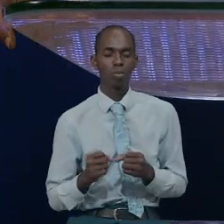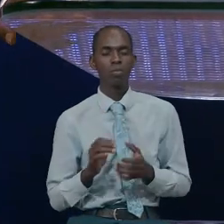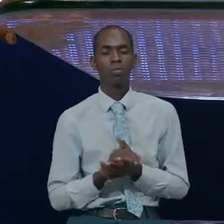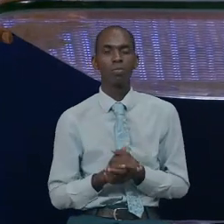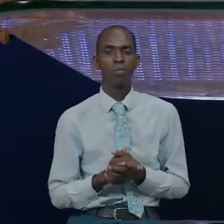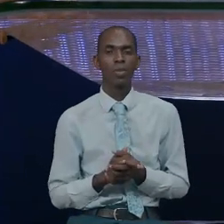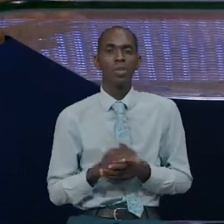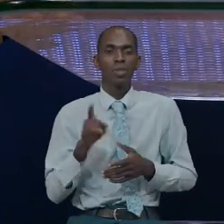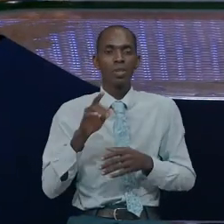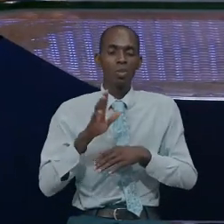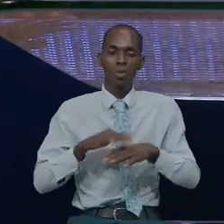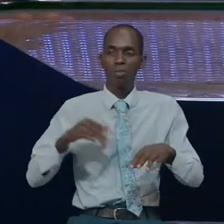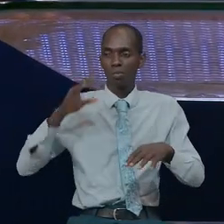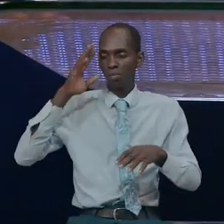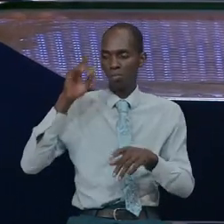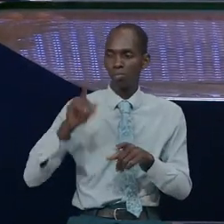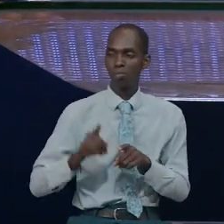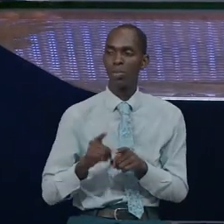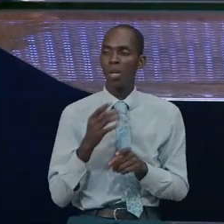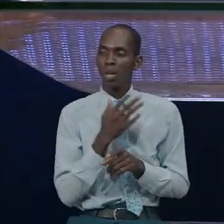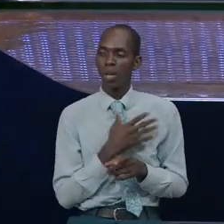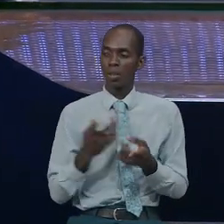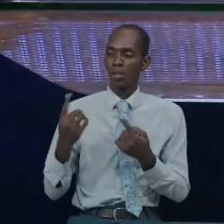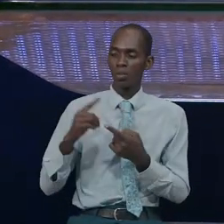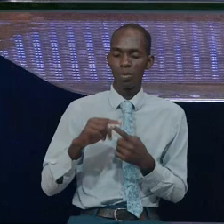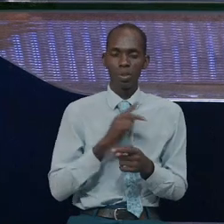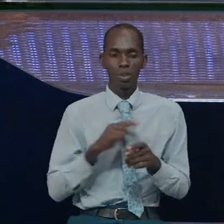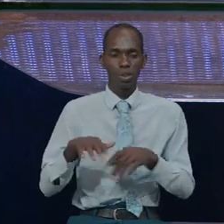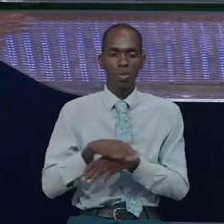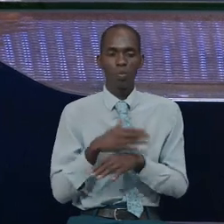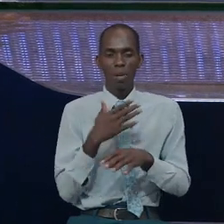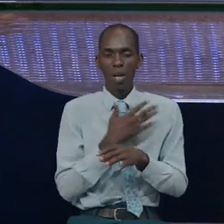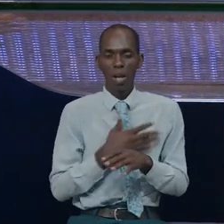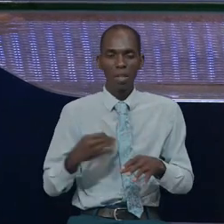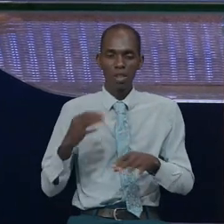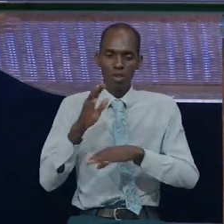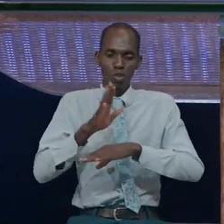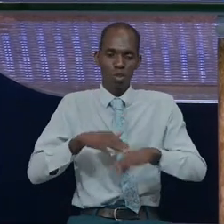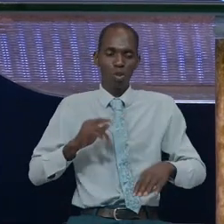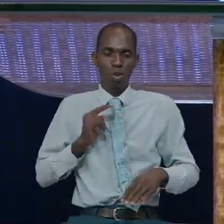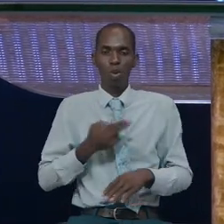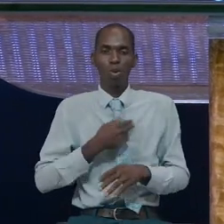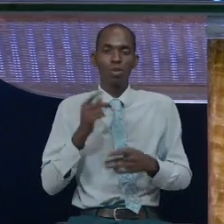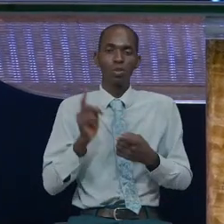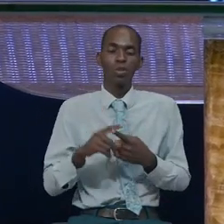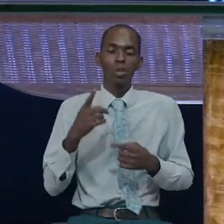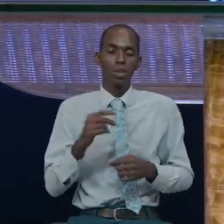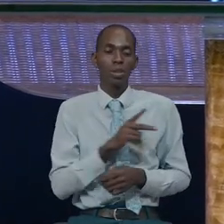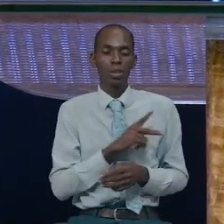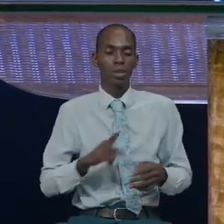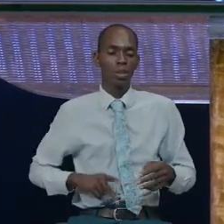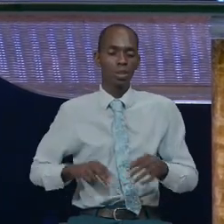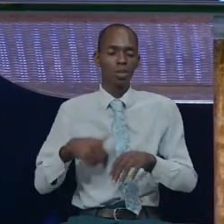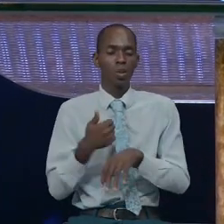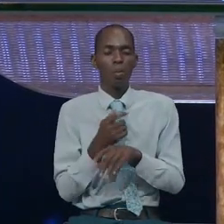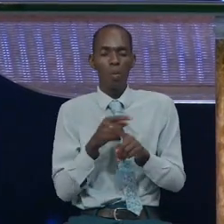the kingdom, and the kingdom, the evangelical kingdom. He calls us to the kingdom, the established kingdom.